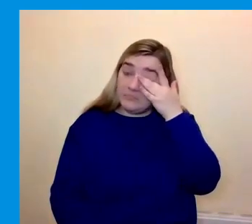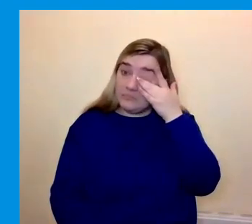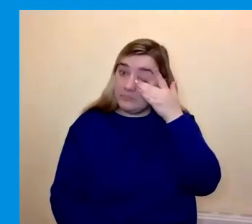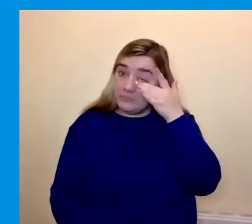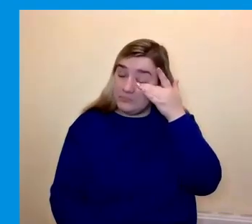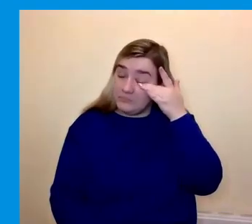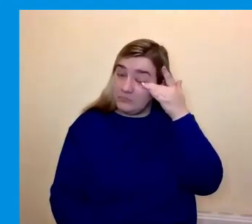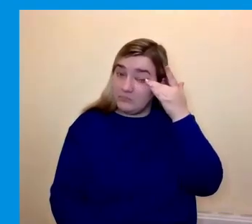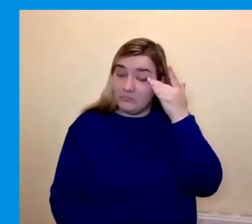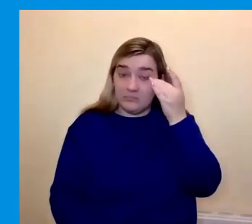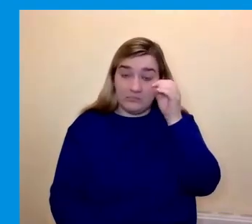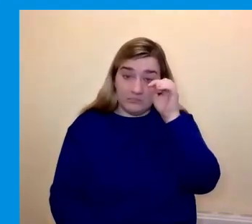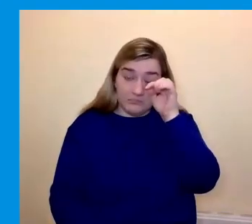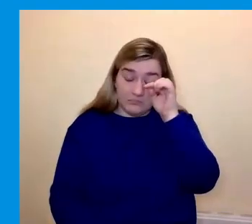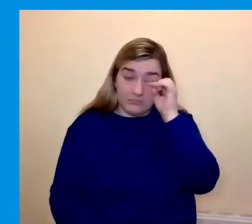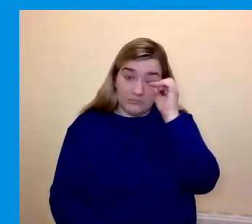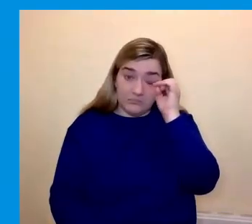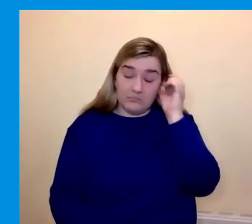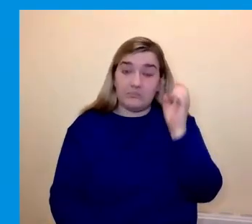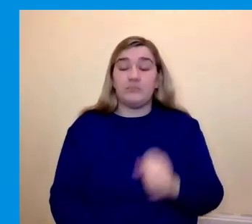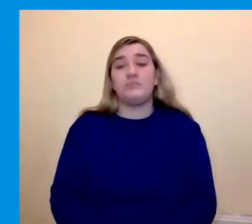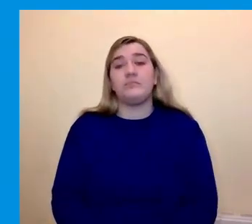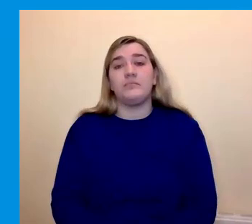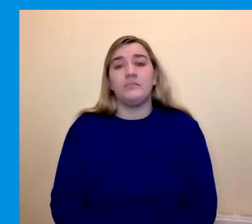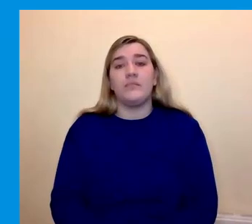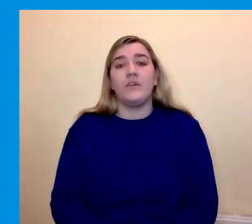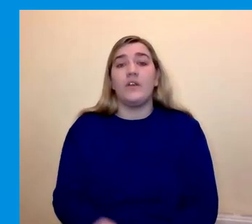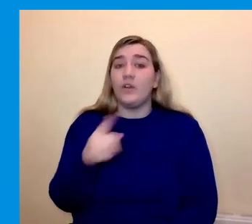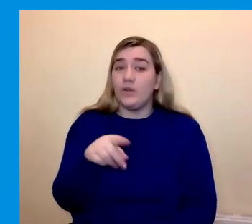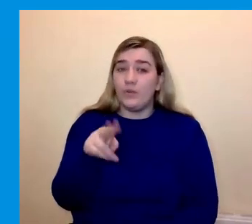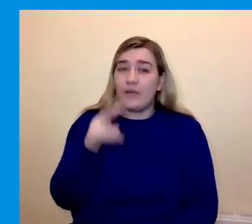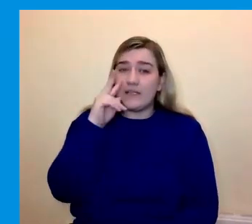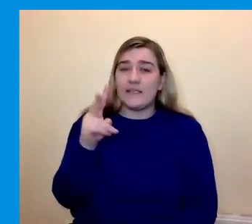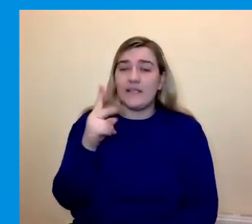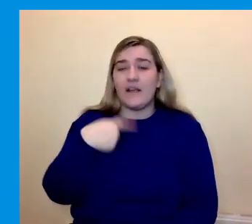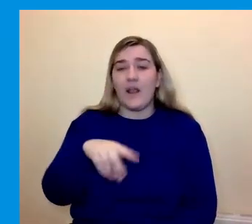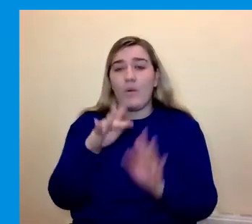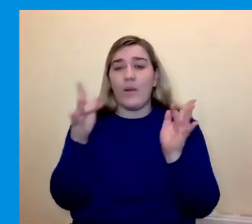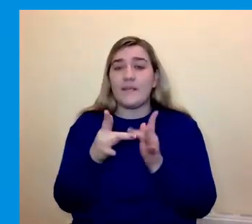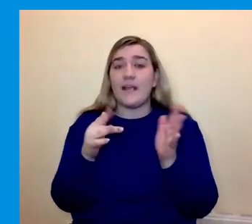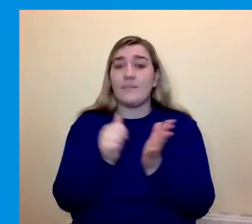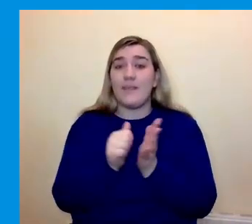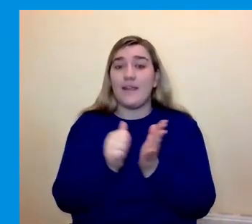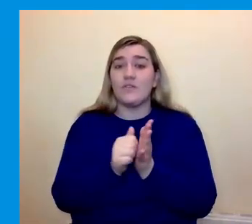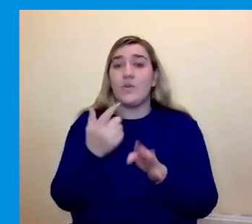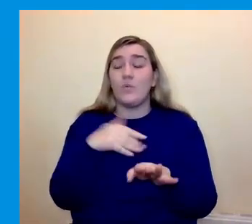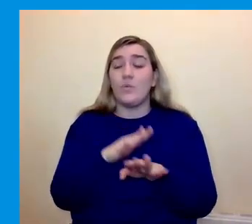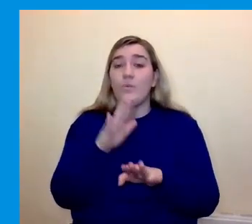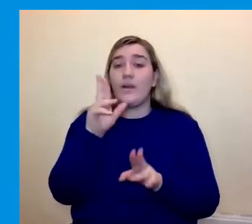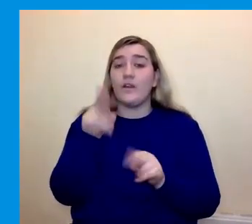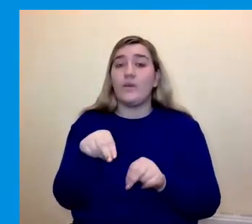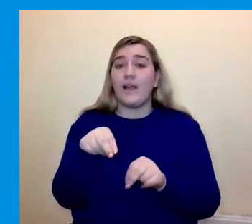Also included in the material, you'll see on our website a page in which you can reach